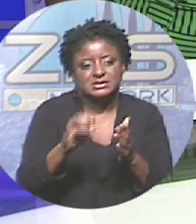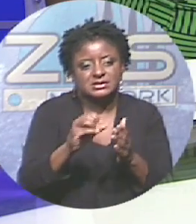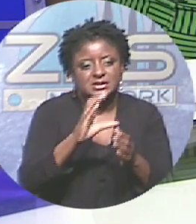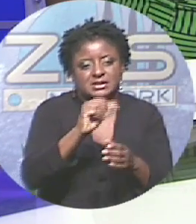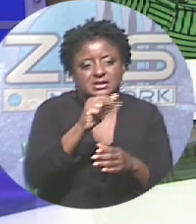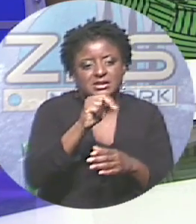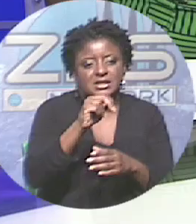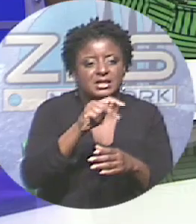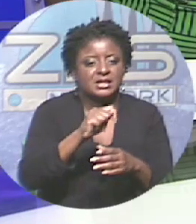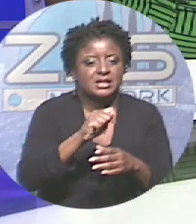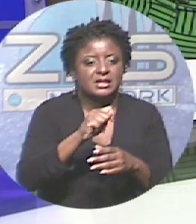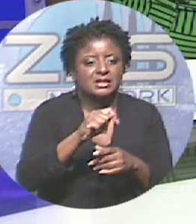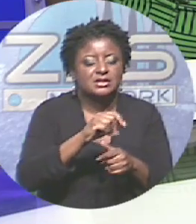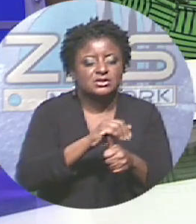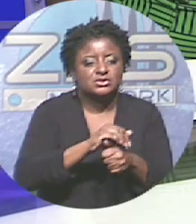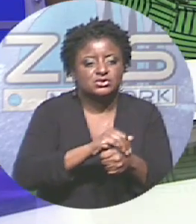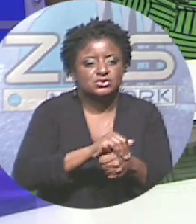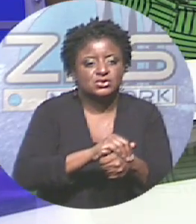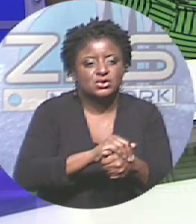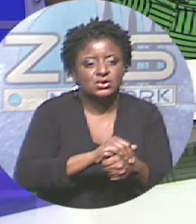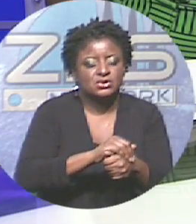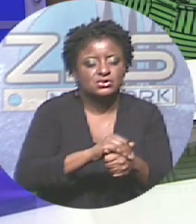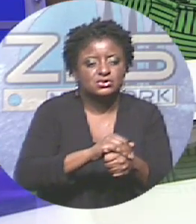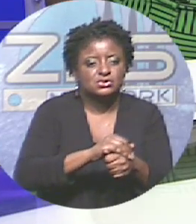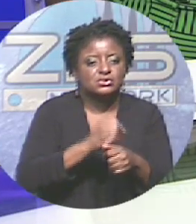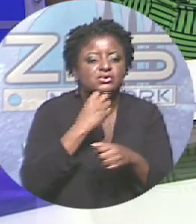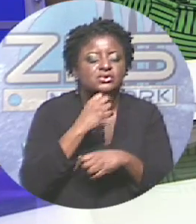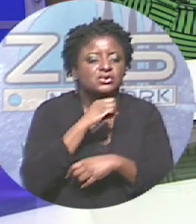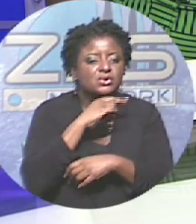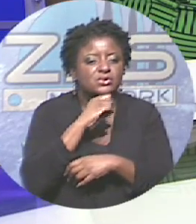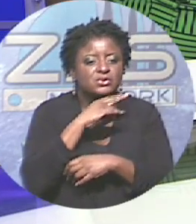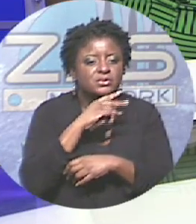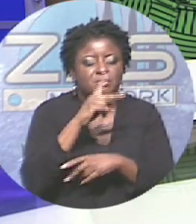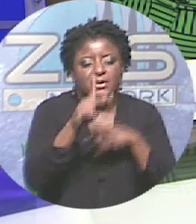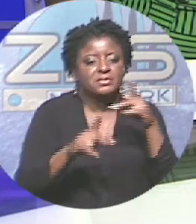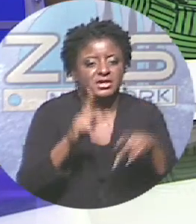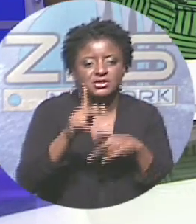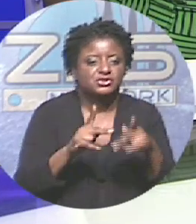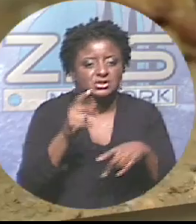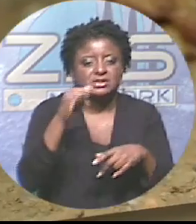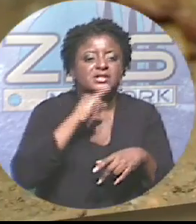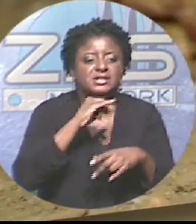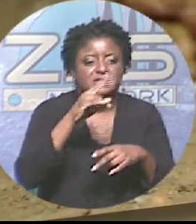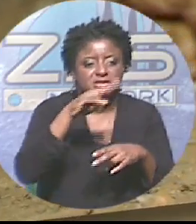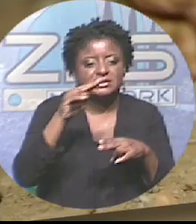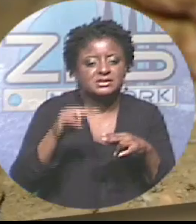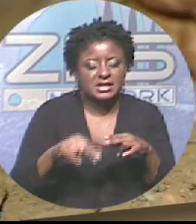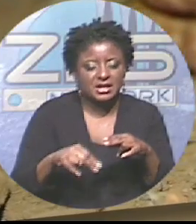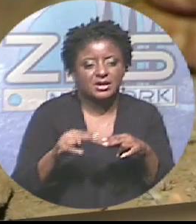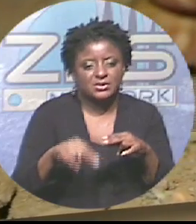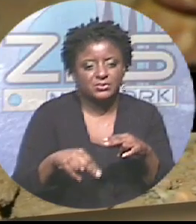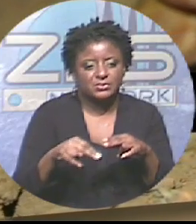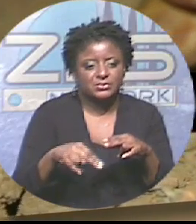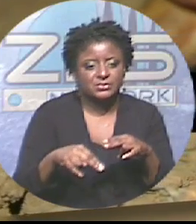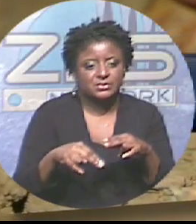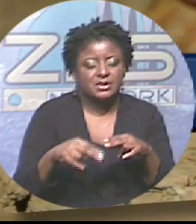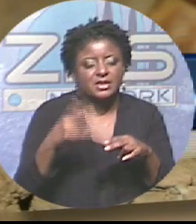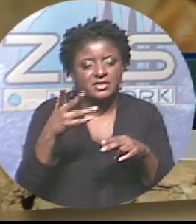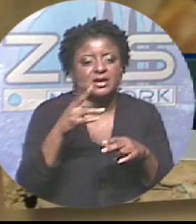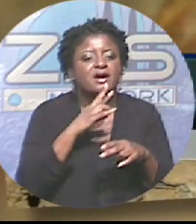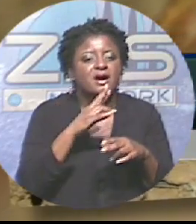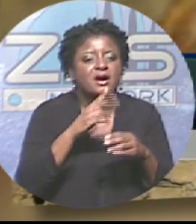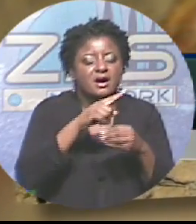with a local environmental specialist about efforts to keep those numbers down. They're considered to be among the world's